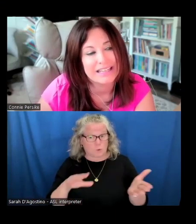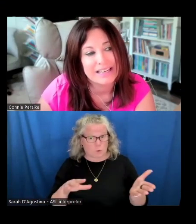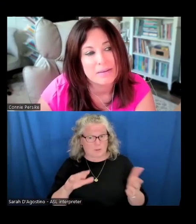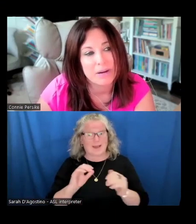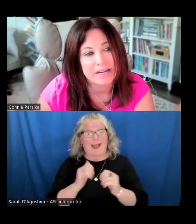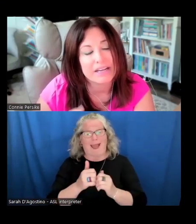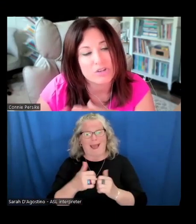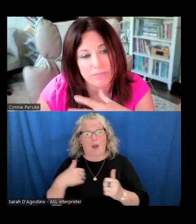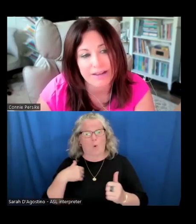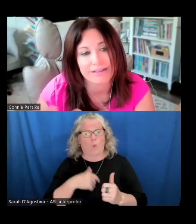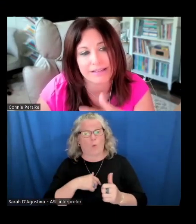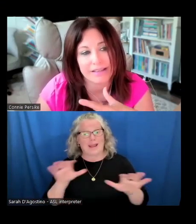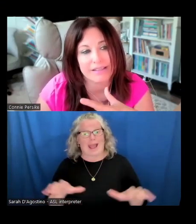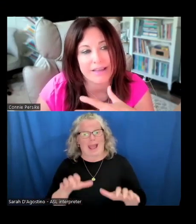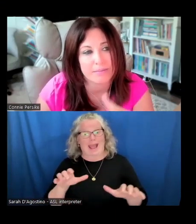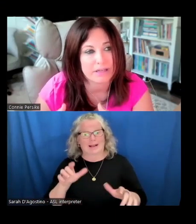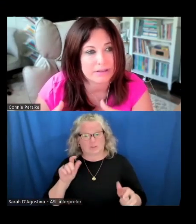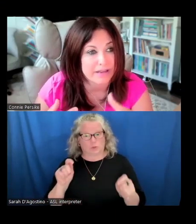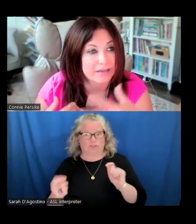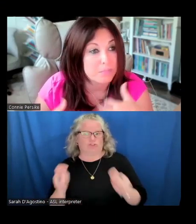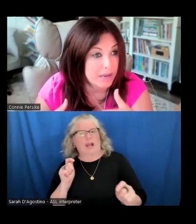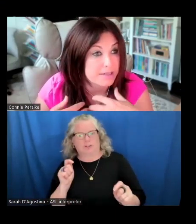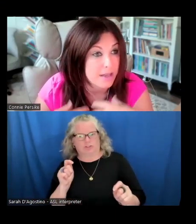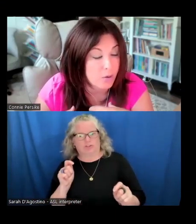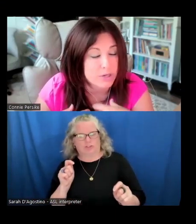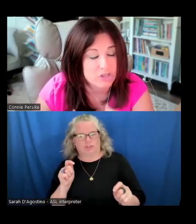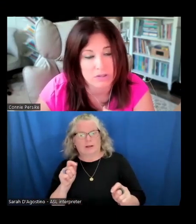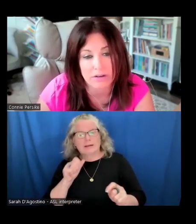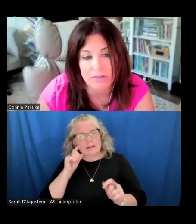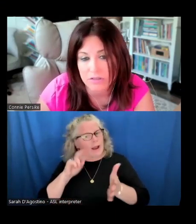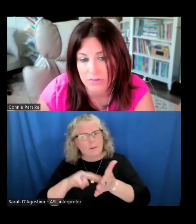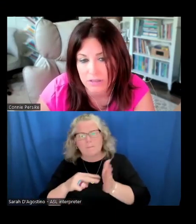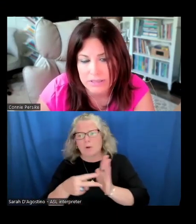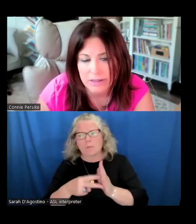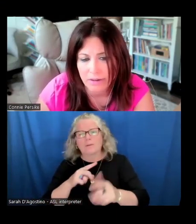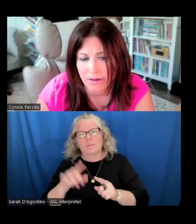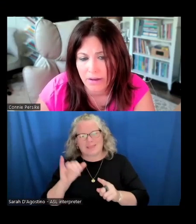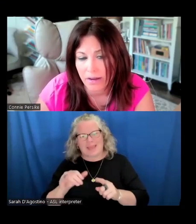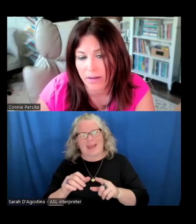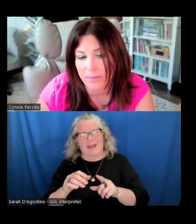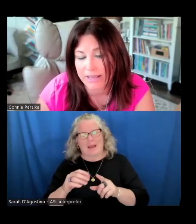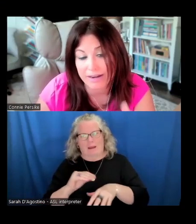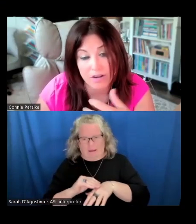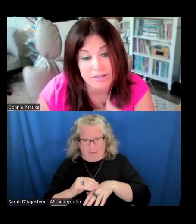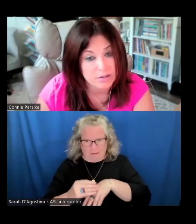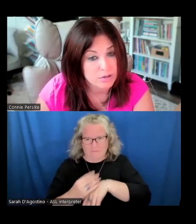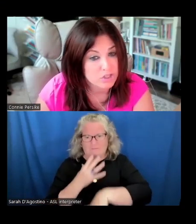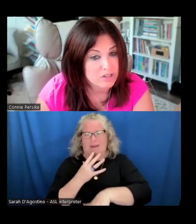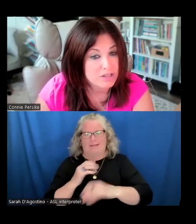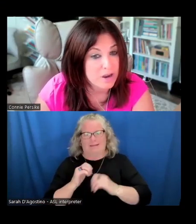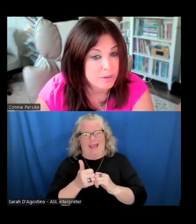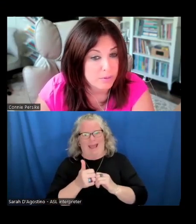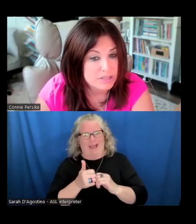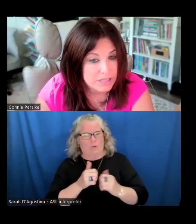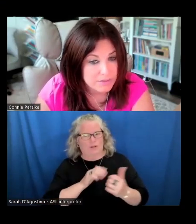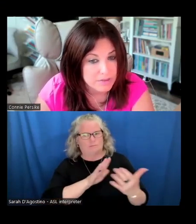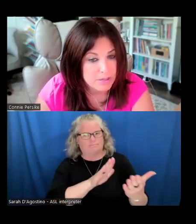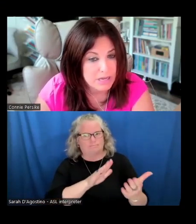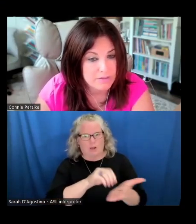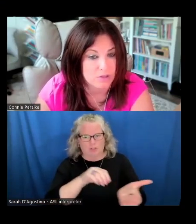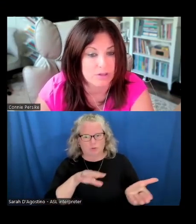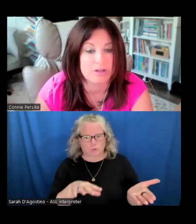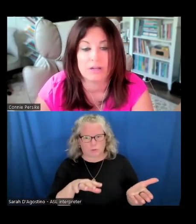purposely, but indirectly. That impacts how we treat our students. It also changes how we